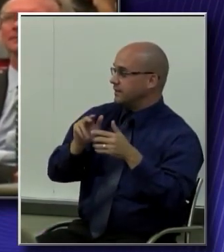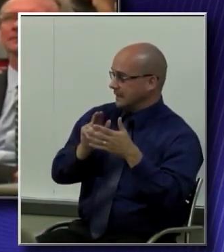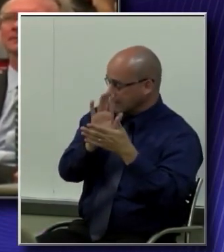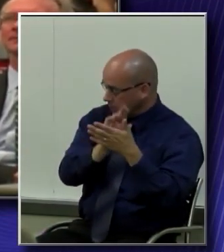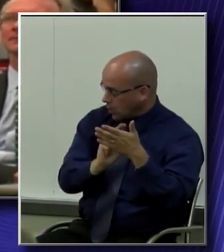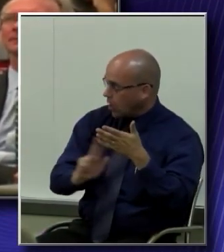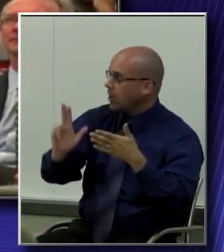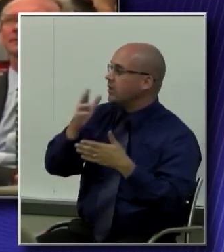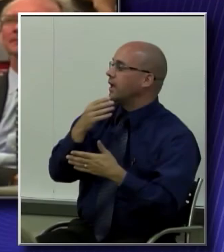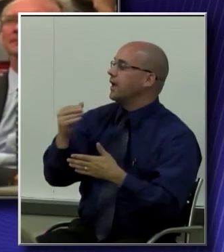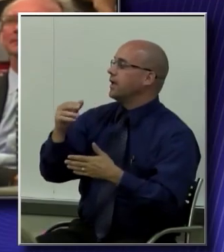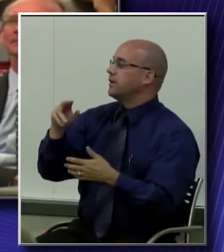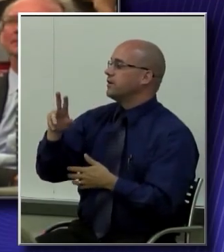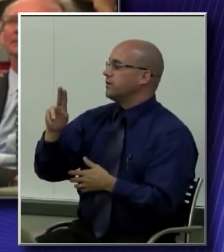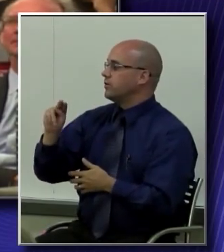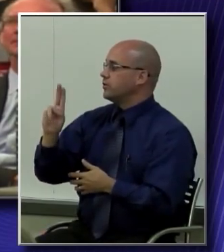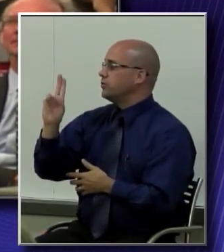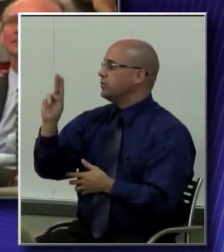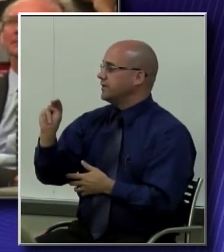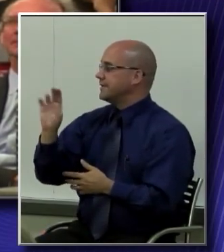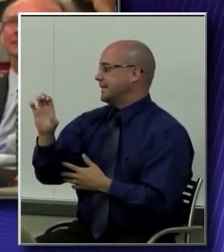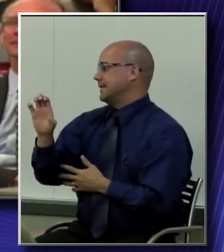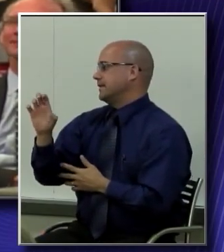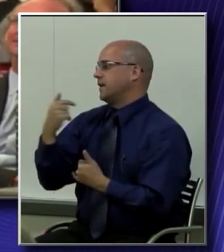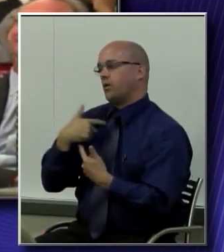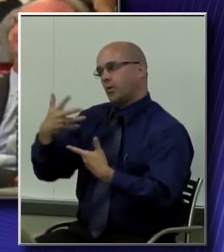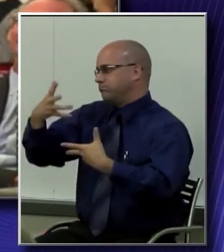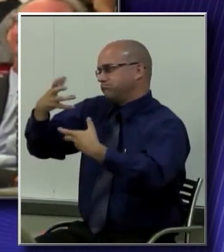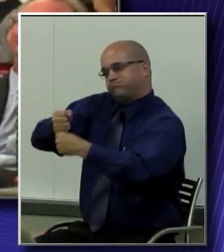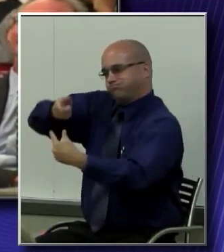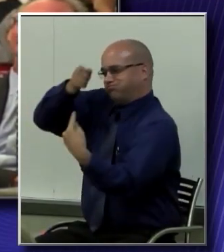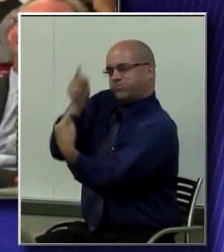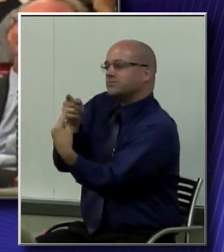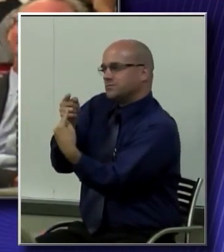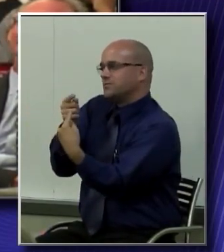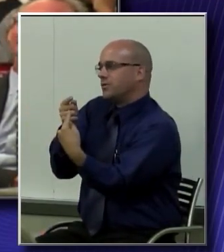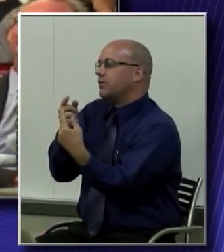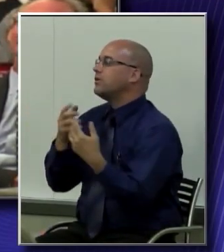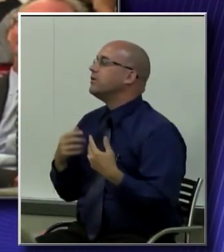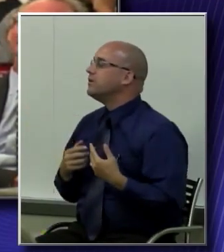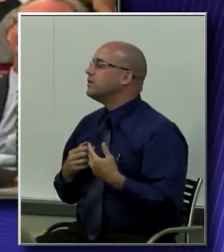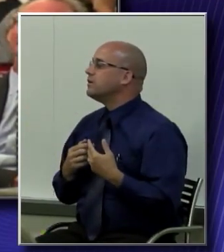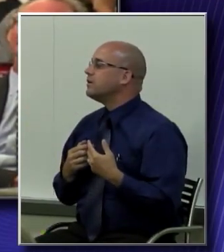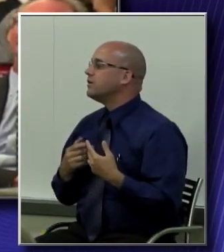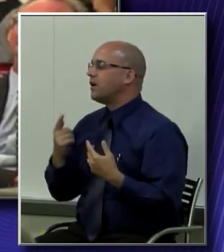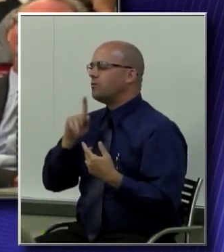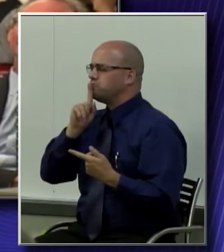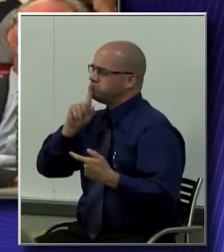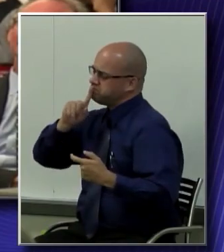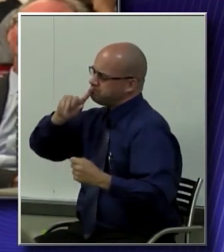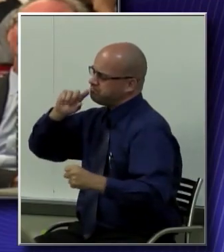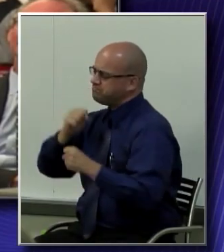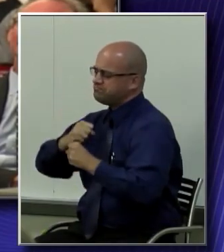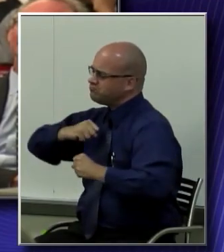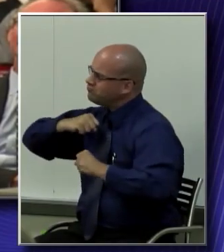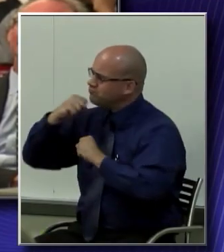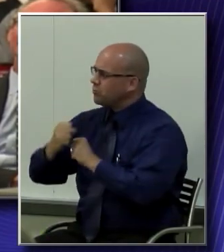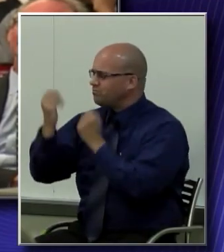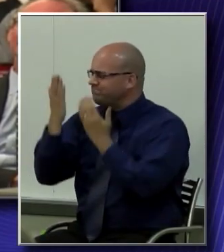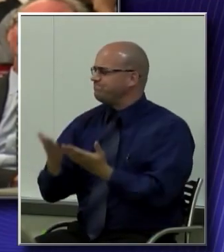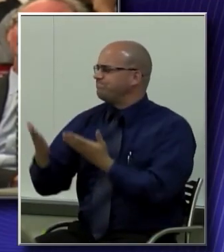UNC. And I'll make it short and sweet. I strongly recommend that you